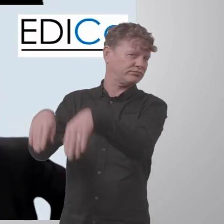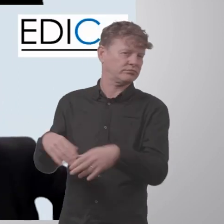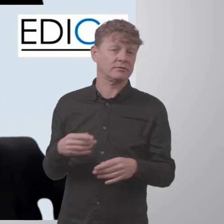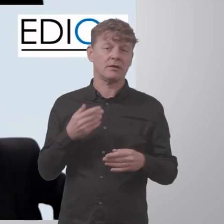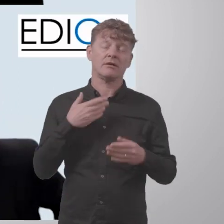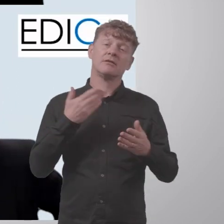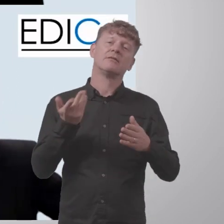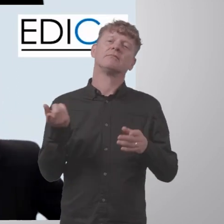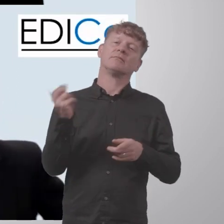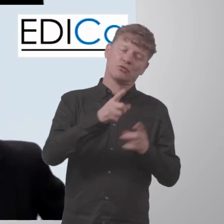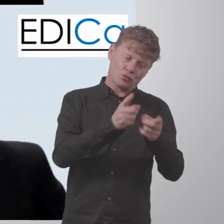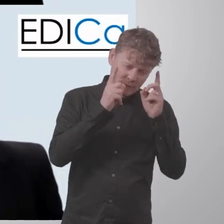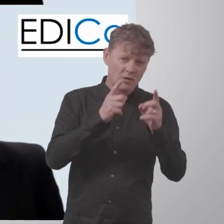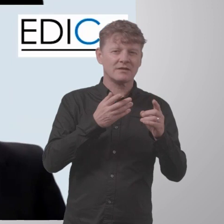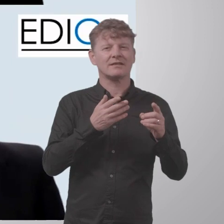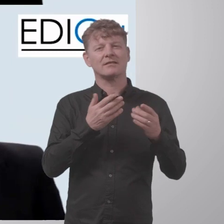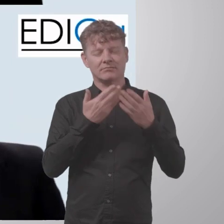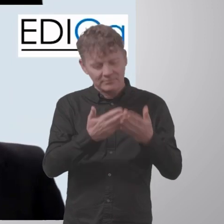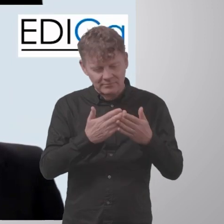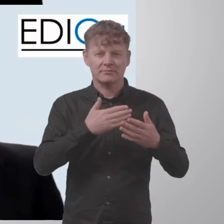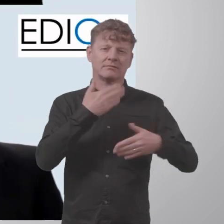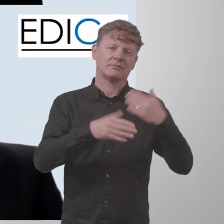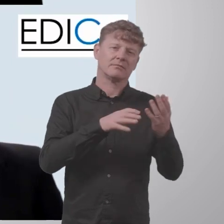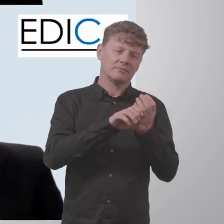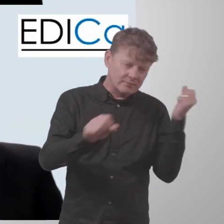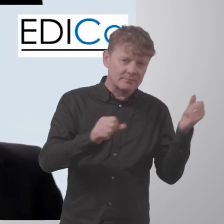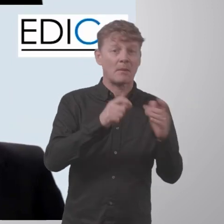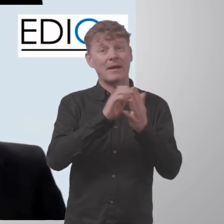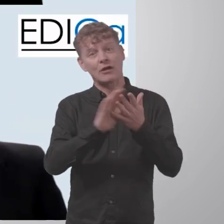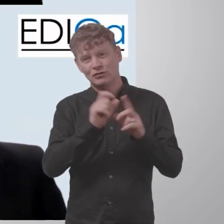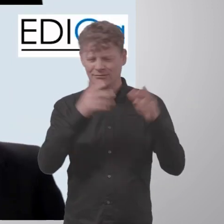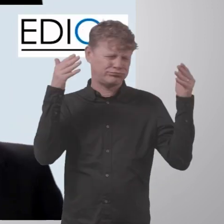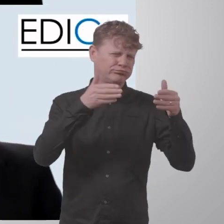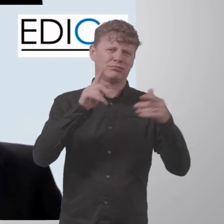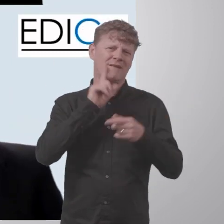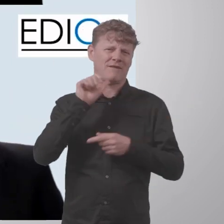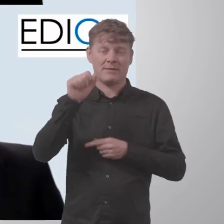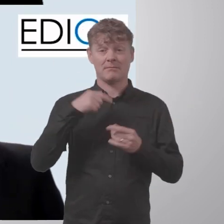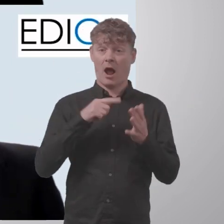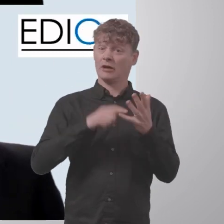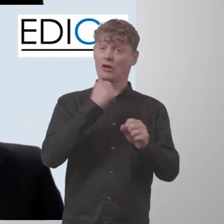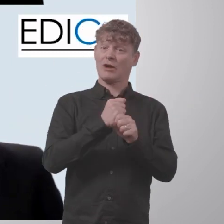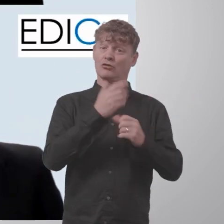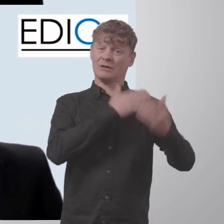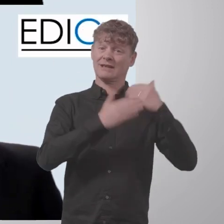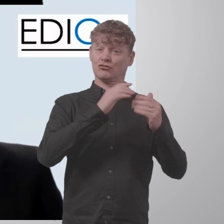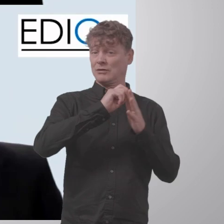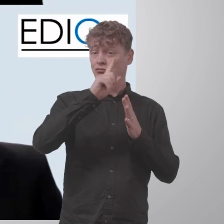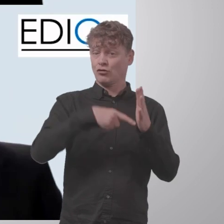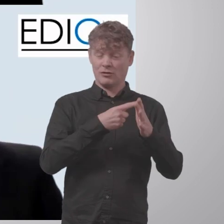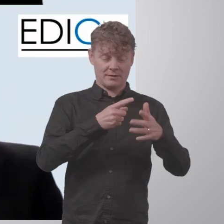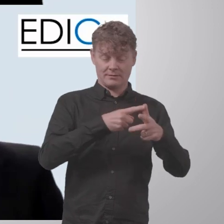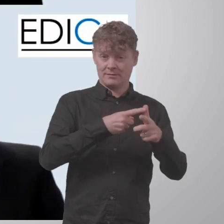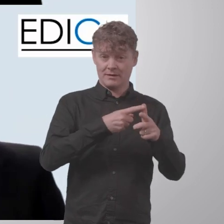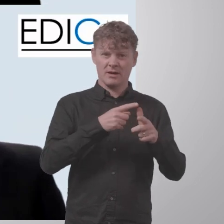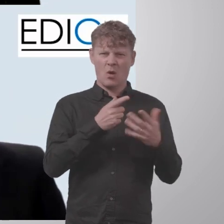my PhD, has all been about feminism. So my undergraduate history project was looking at the reasons that people were accused of witchcraft